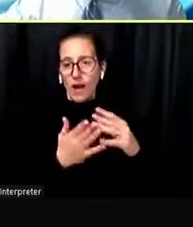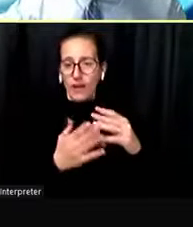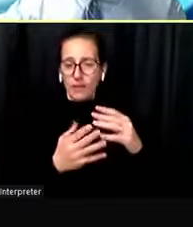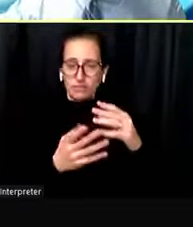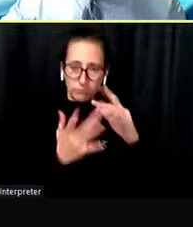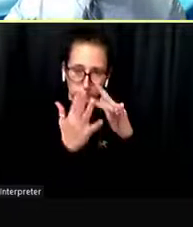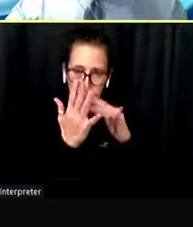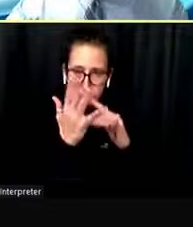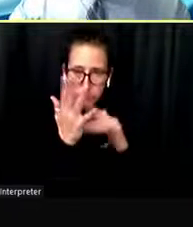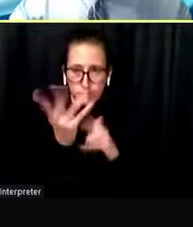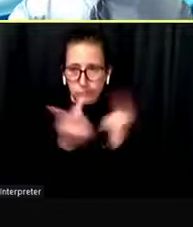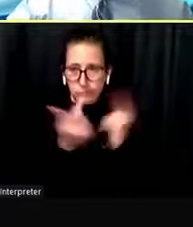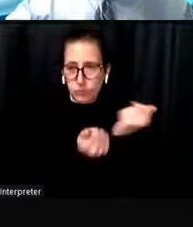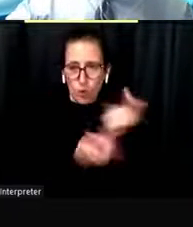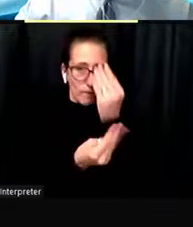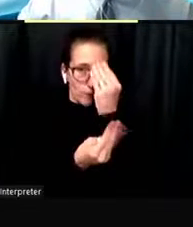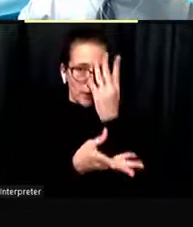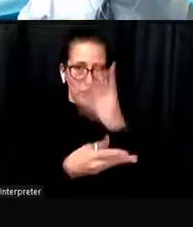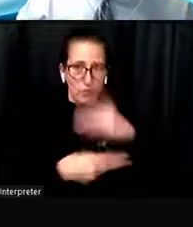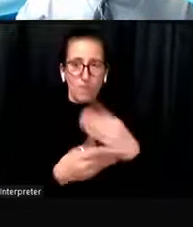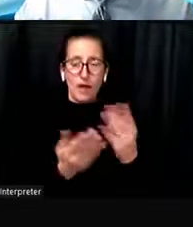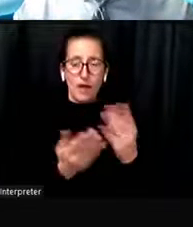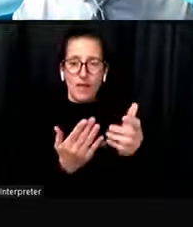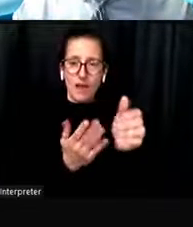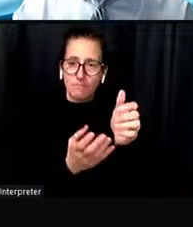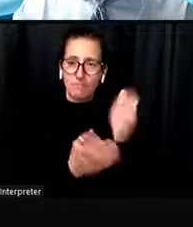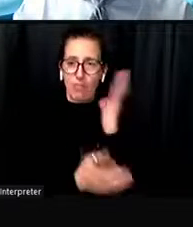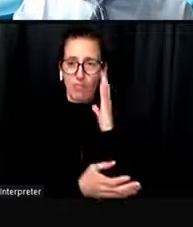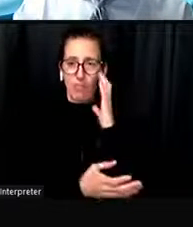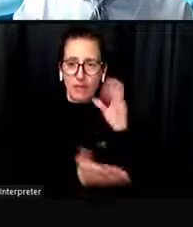a system. It's another thing to actually pull.